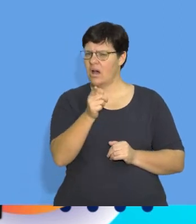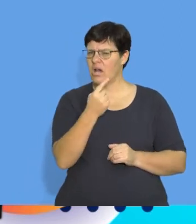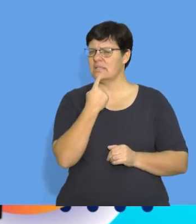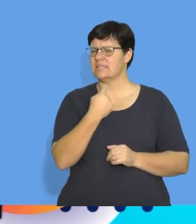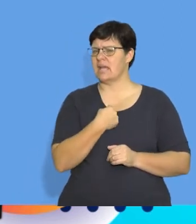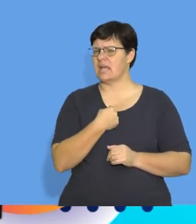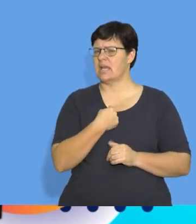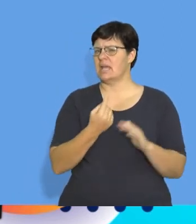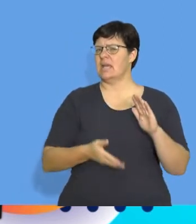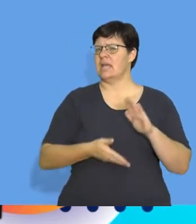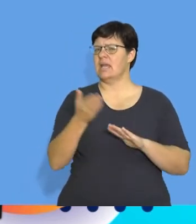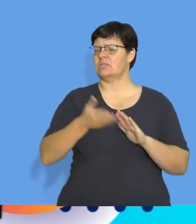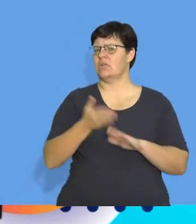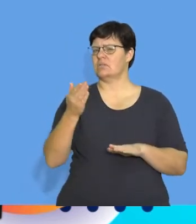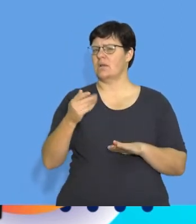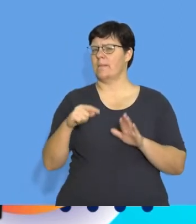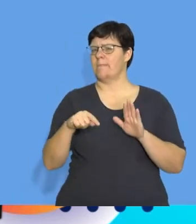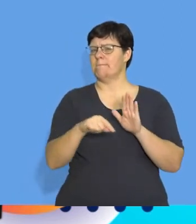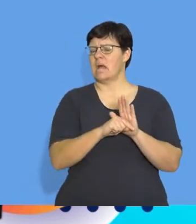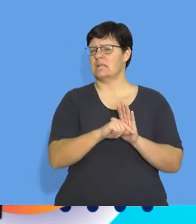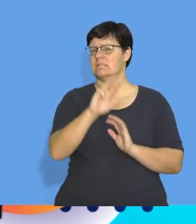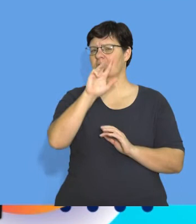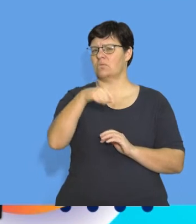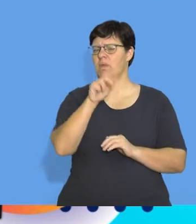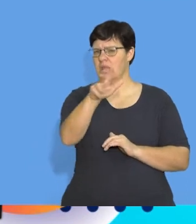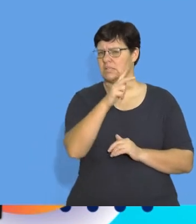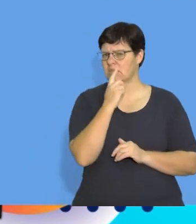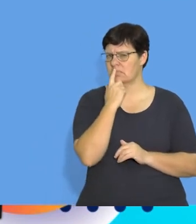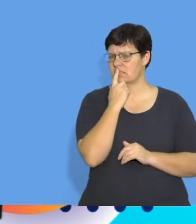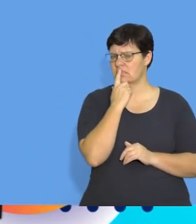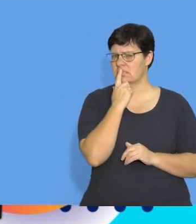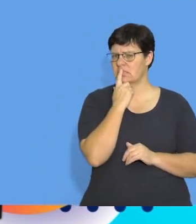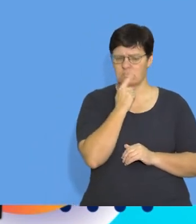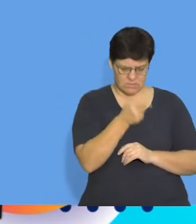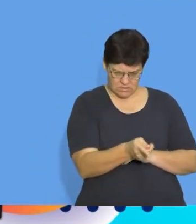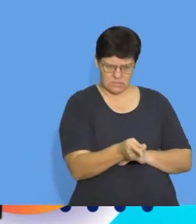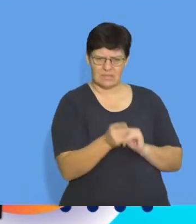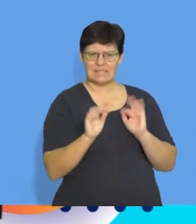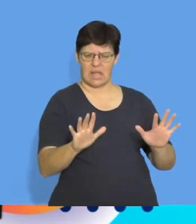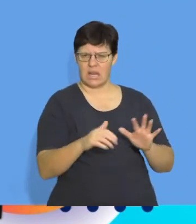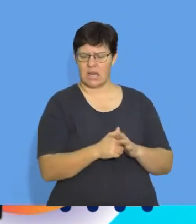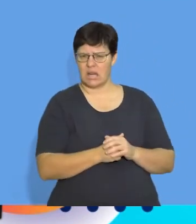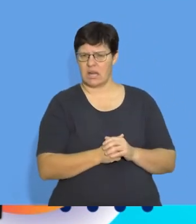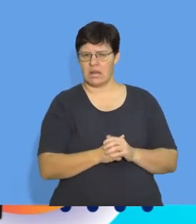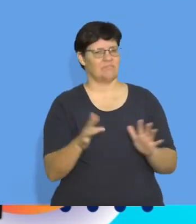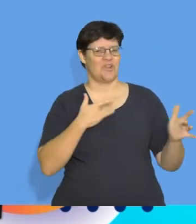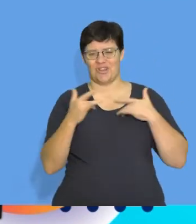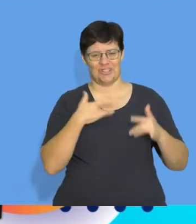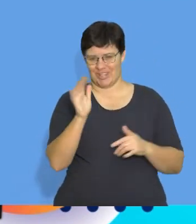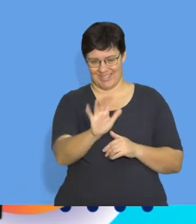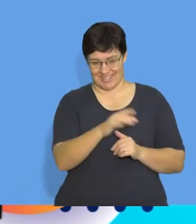that the acceleration needs to be minus 9,8. I've now got 10. Don't worry about